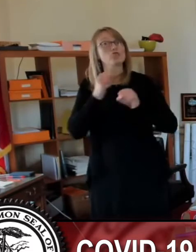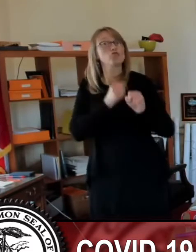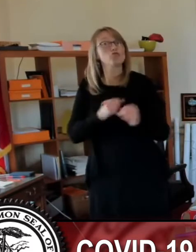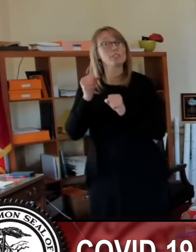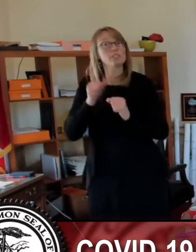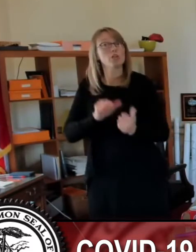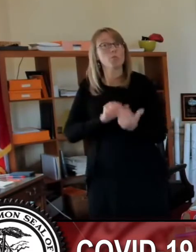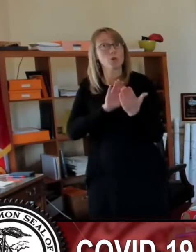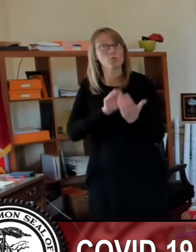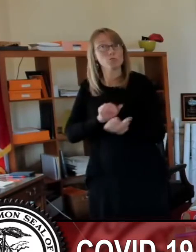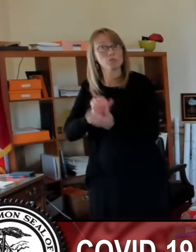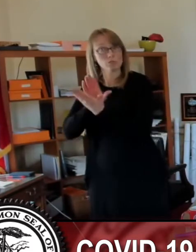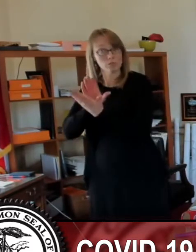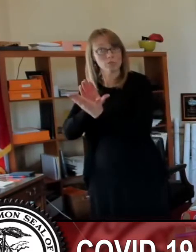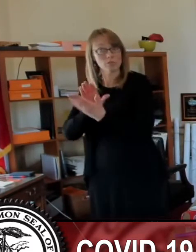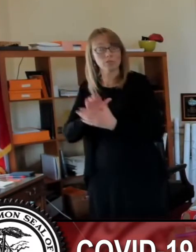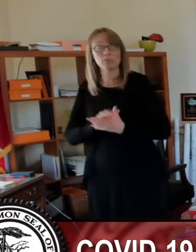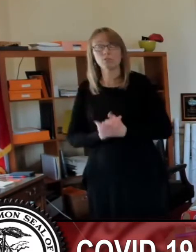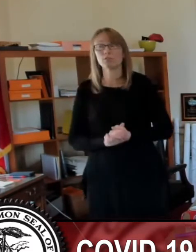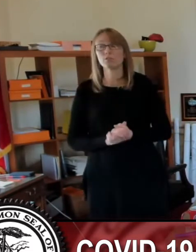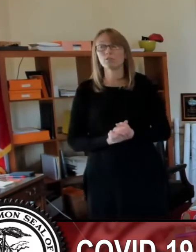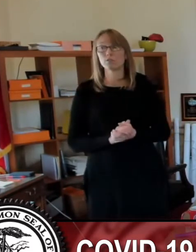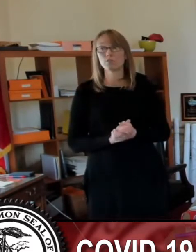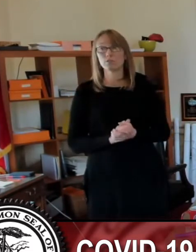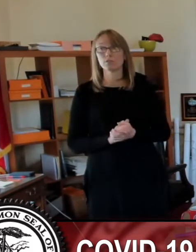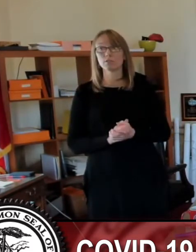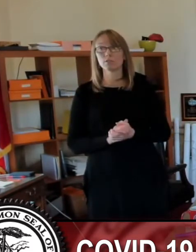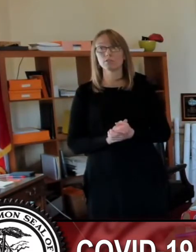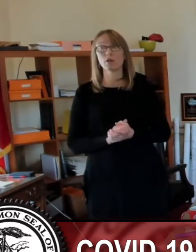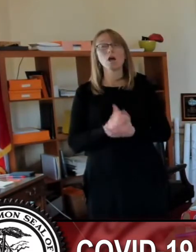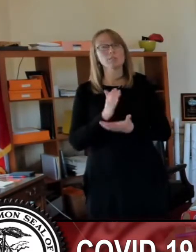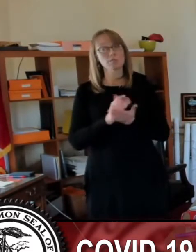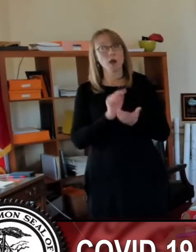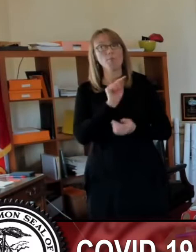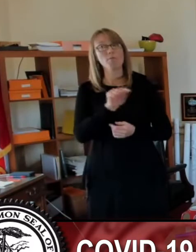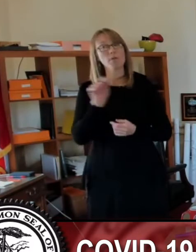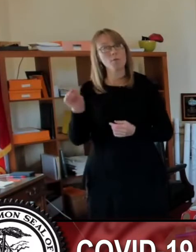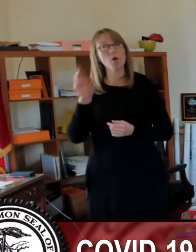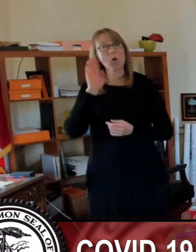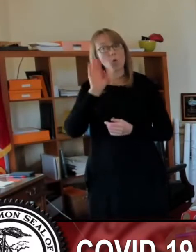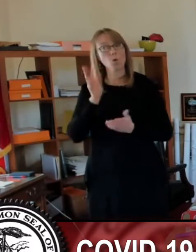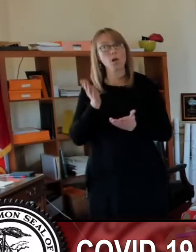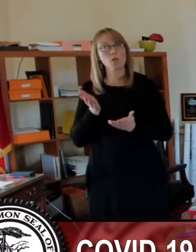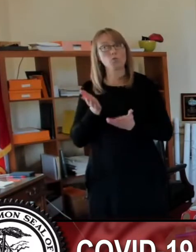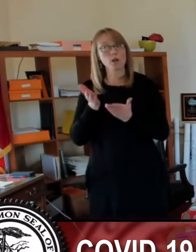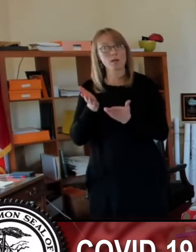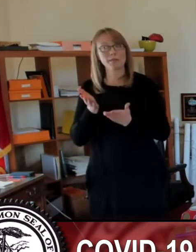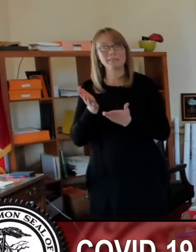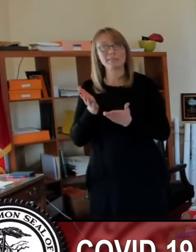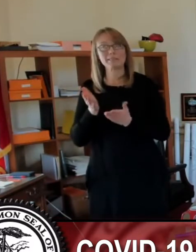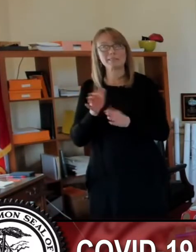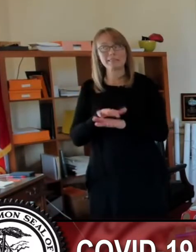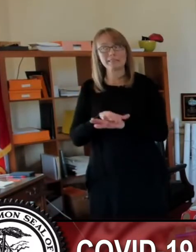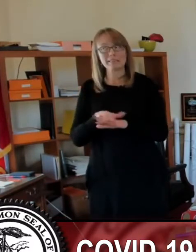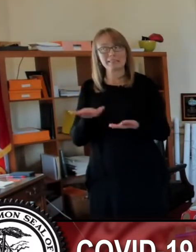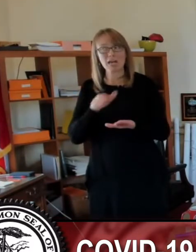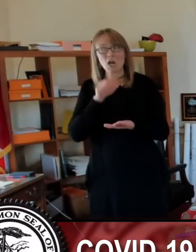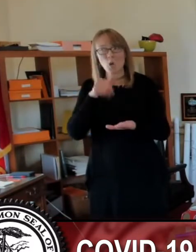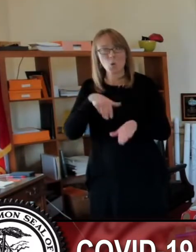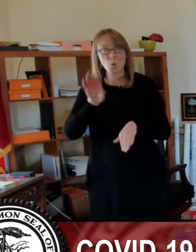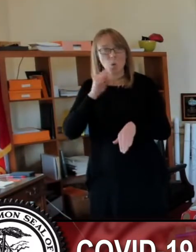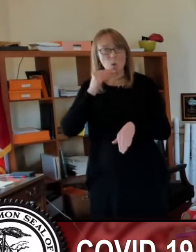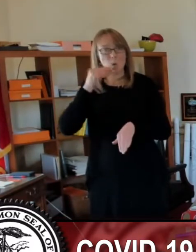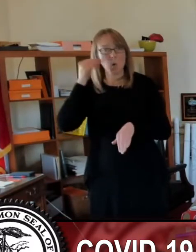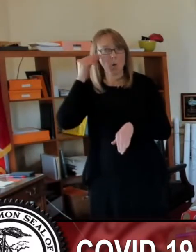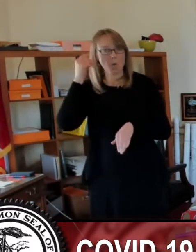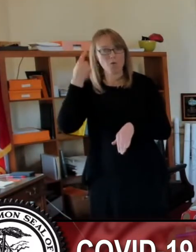are going to be recommending that maybe young people don't go home for Thanksgiving. That would be tough. We